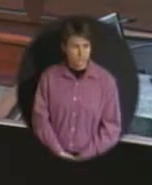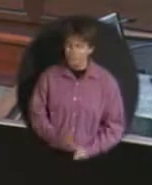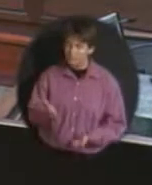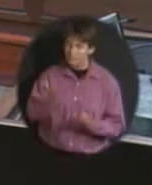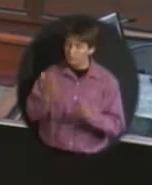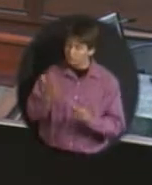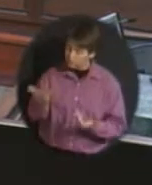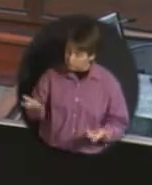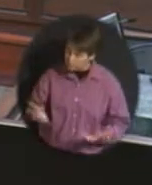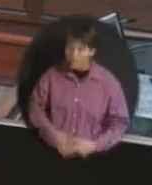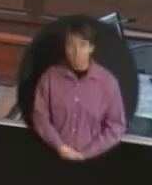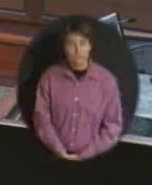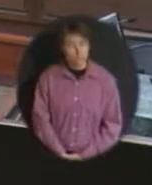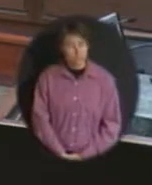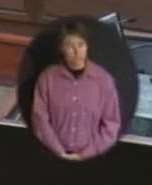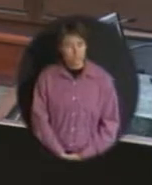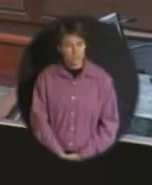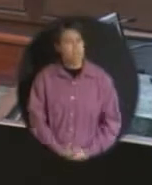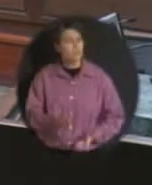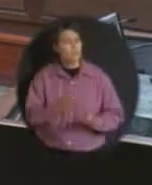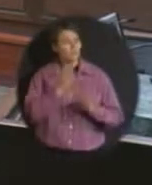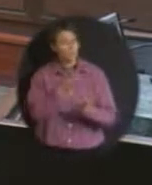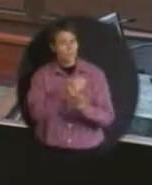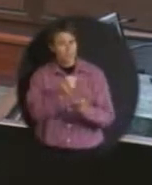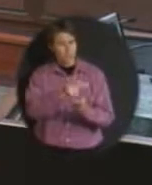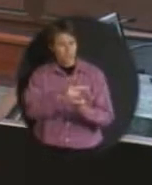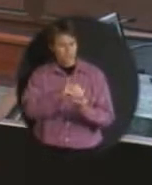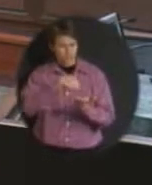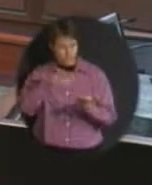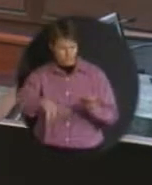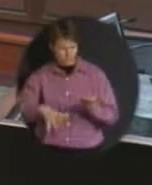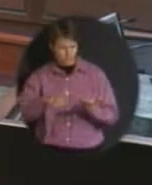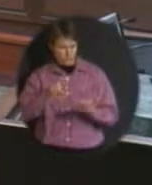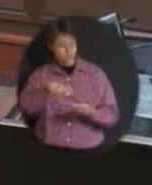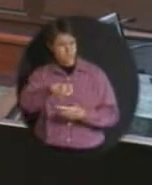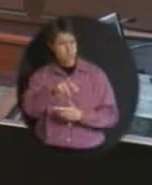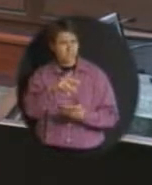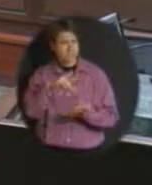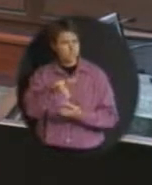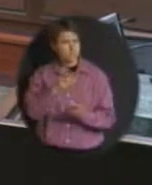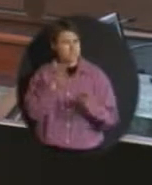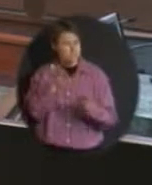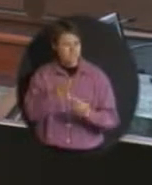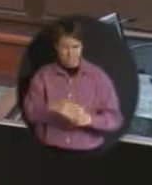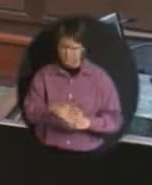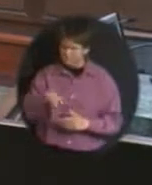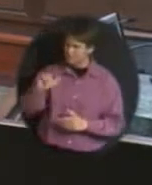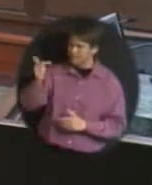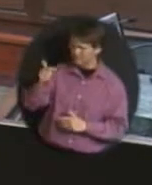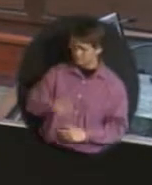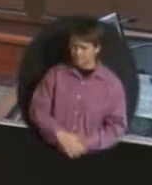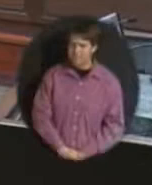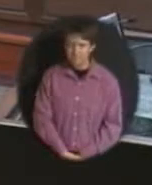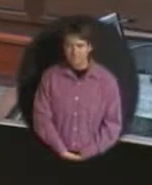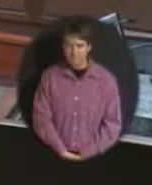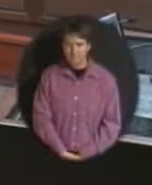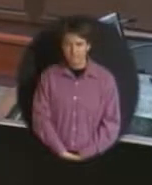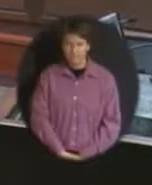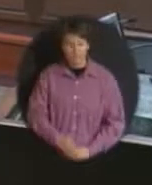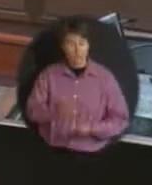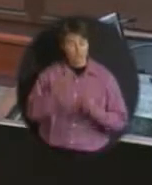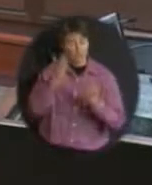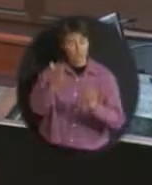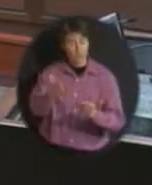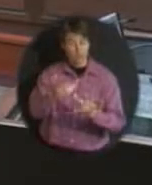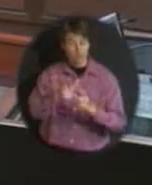Motion? I would move to approve the student trip as presented. Second. I have a